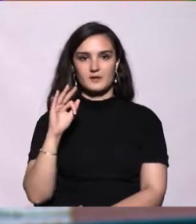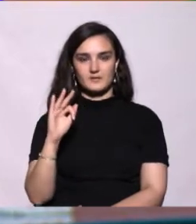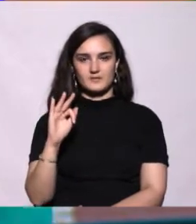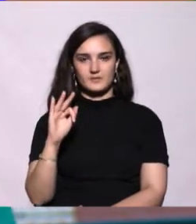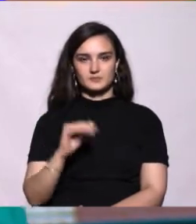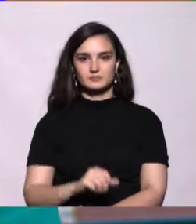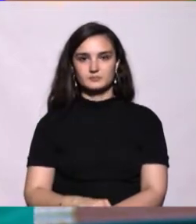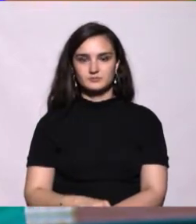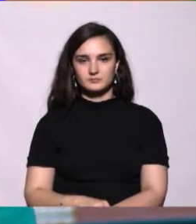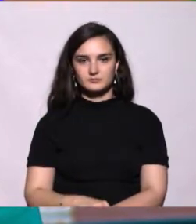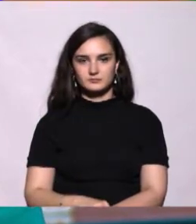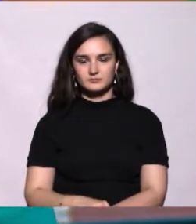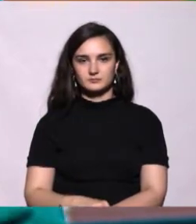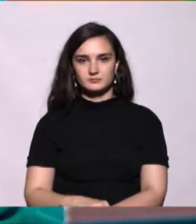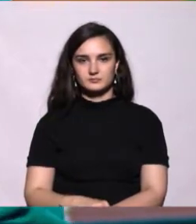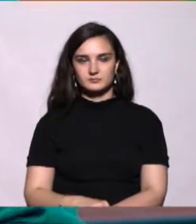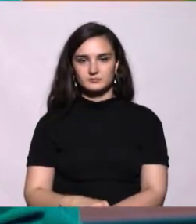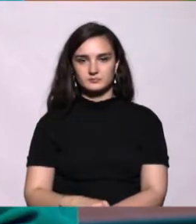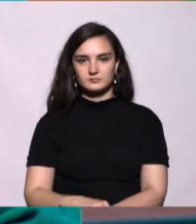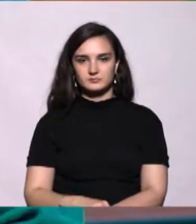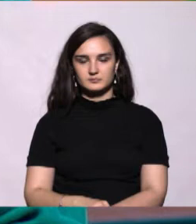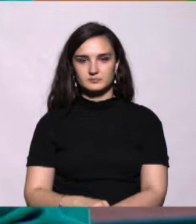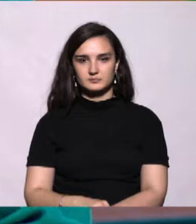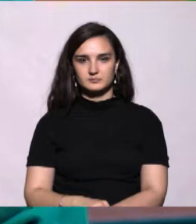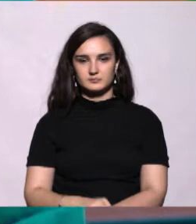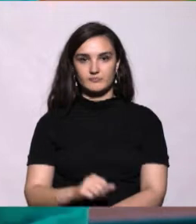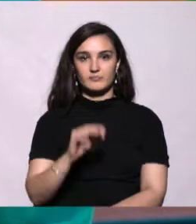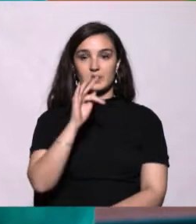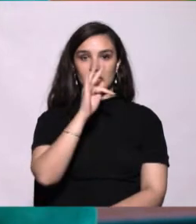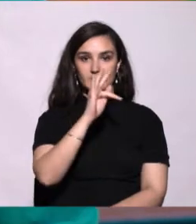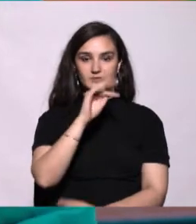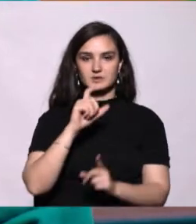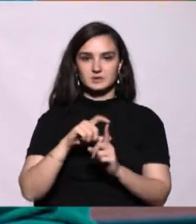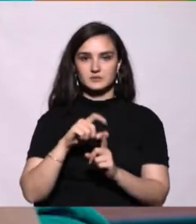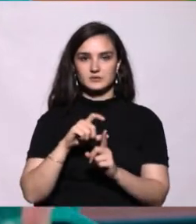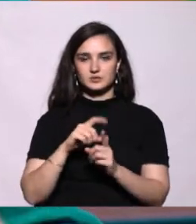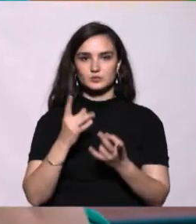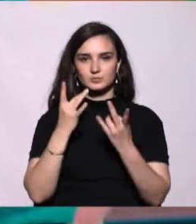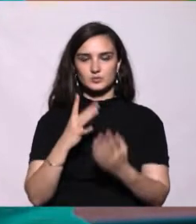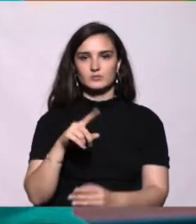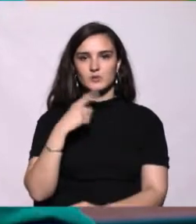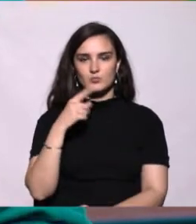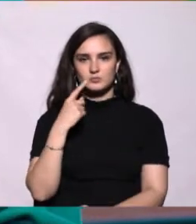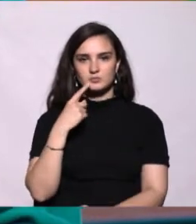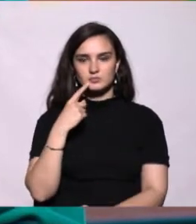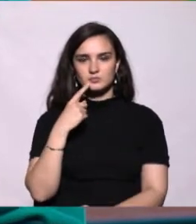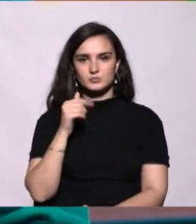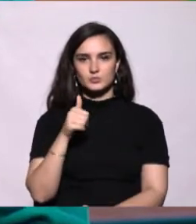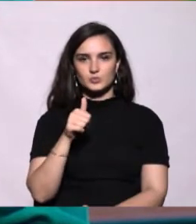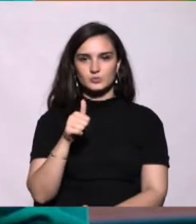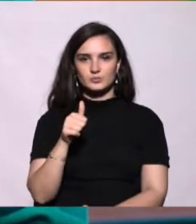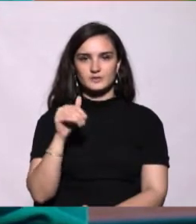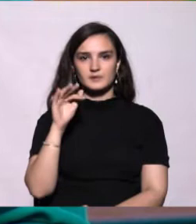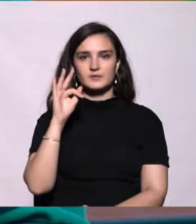f. In the alphabet it is F, but in the word we just pronounce this letter as